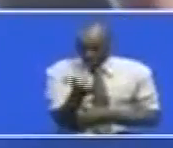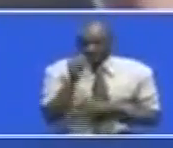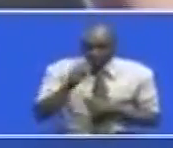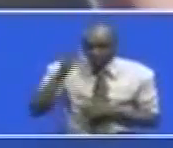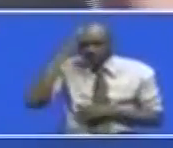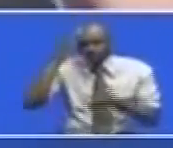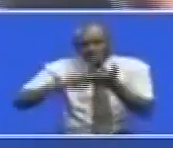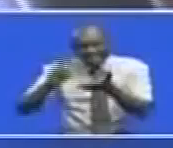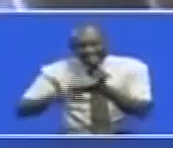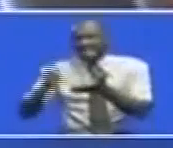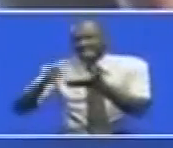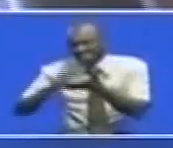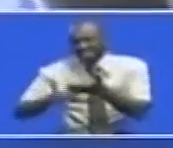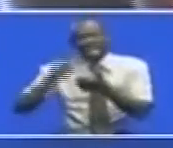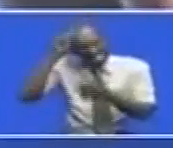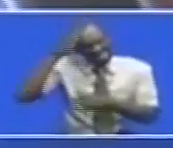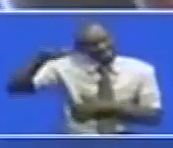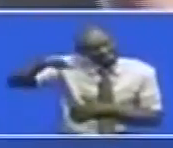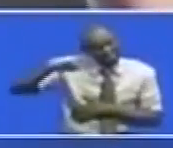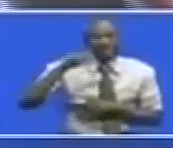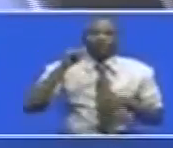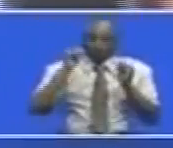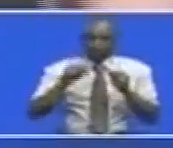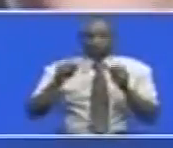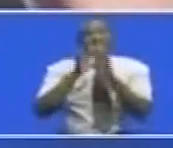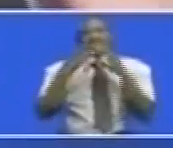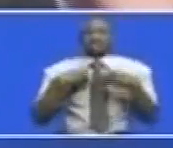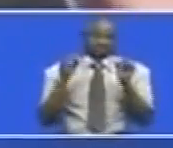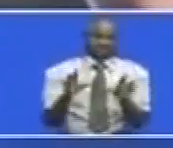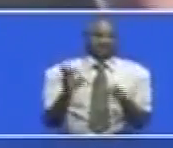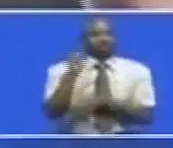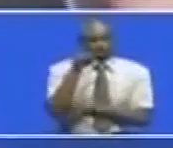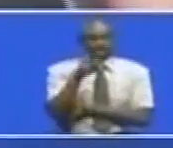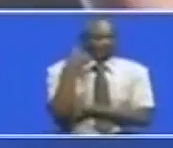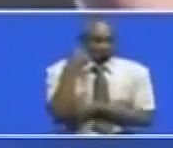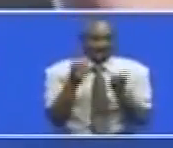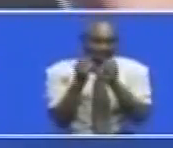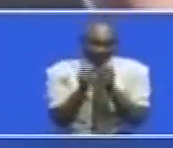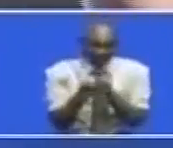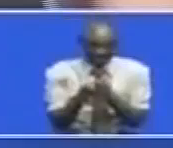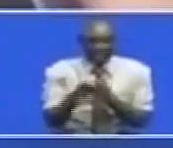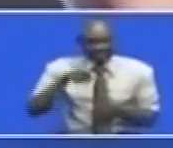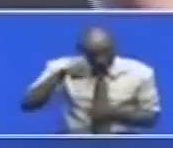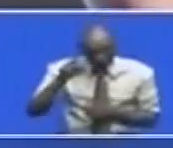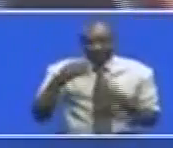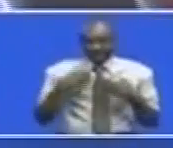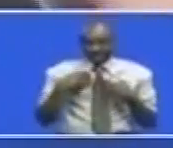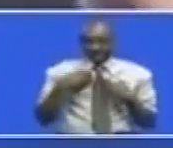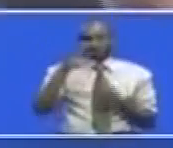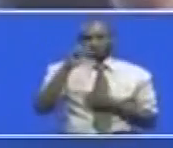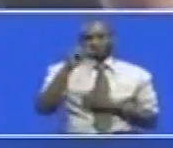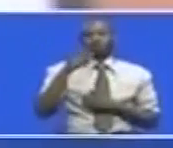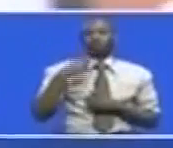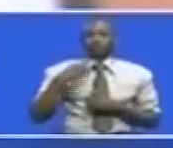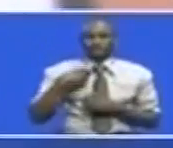parents to where even places which do not have internet. So for a parent to register to TOTO Health, they go to our short code, which is you text the